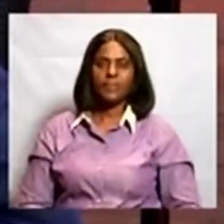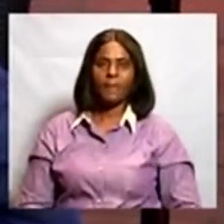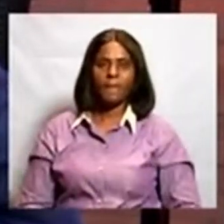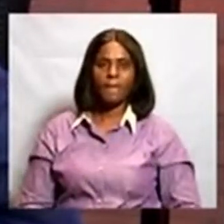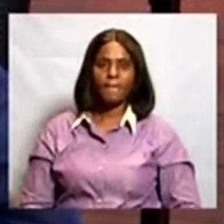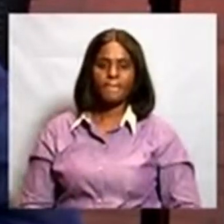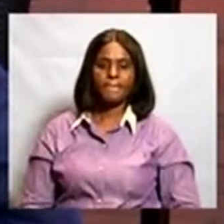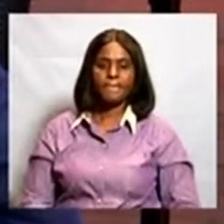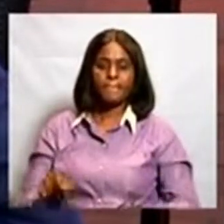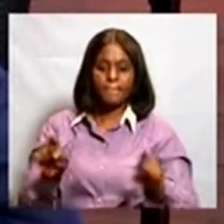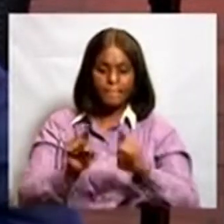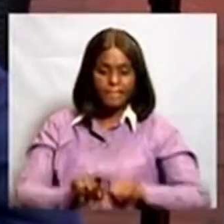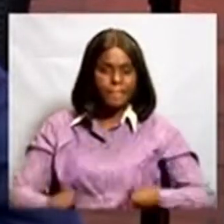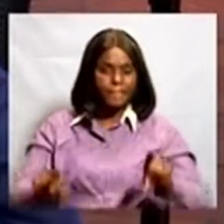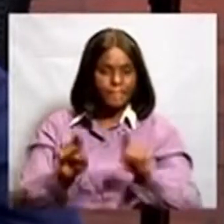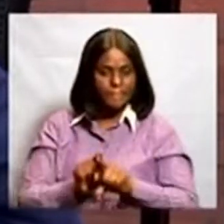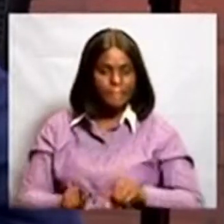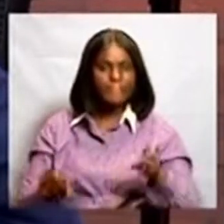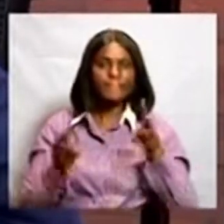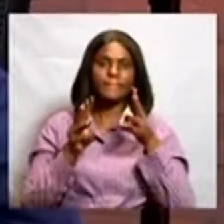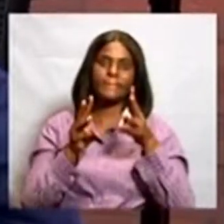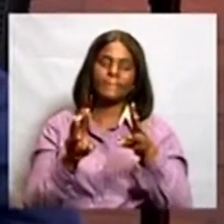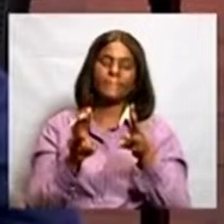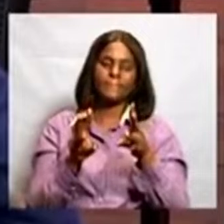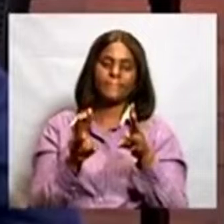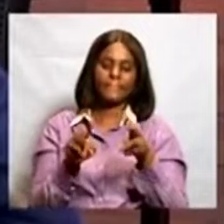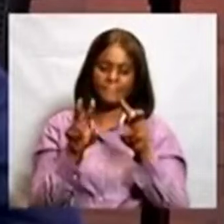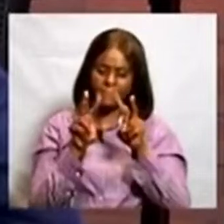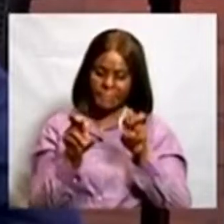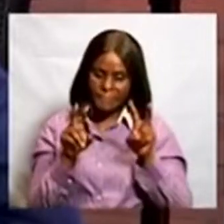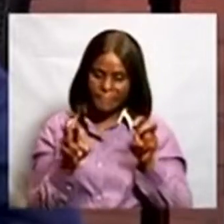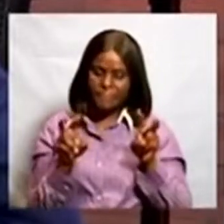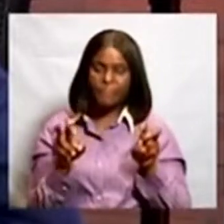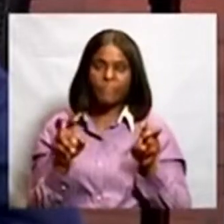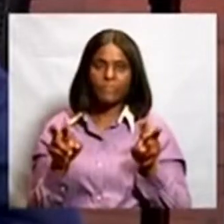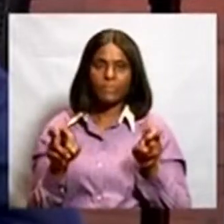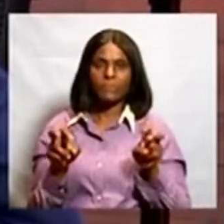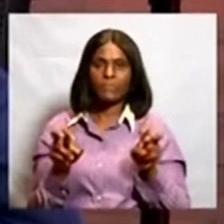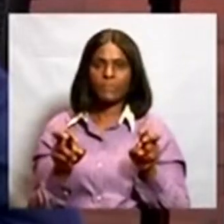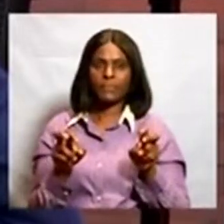It is equally mandated to verify.